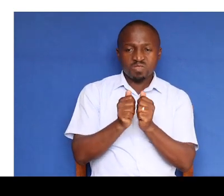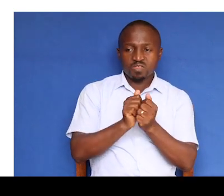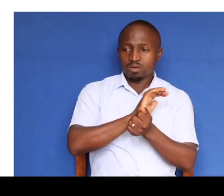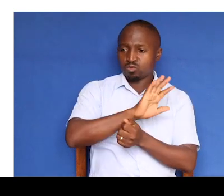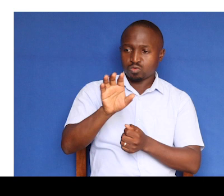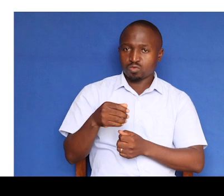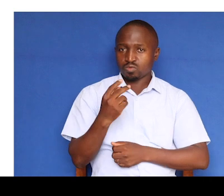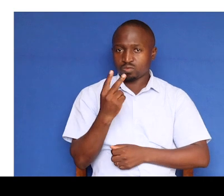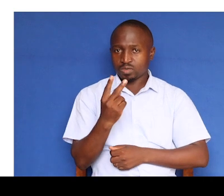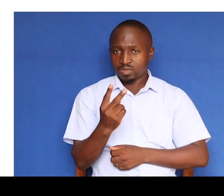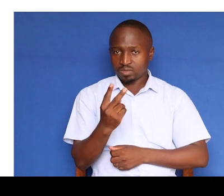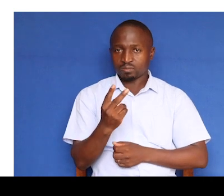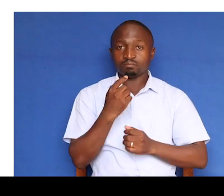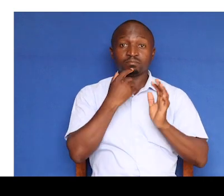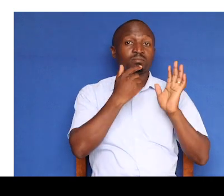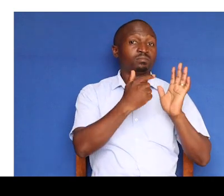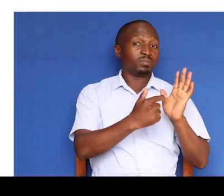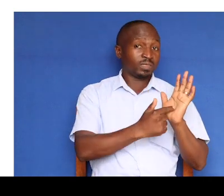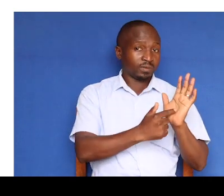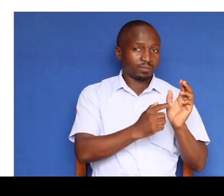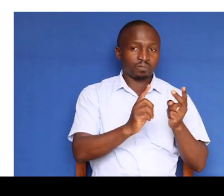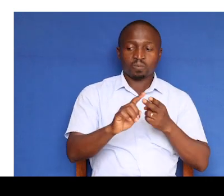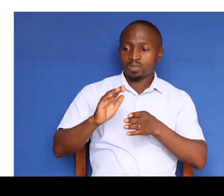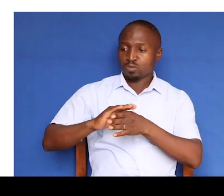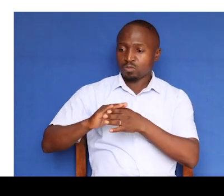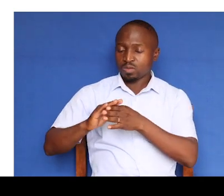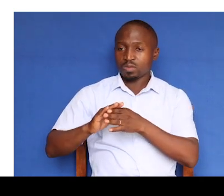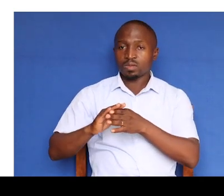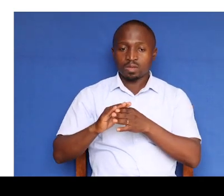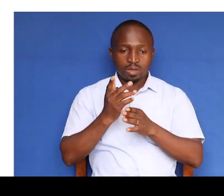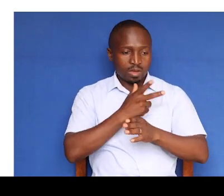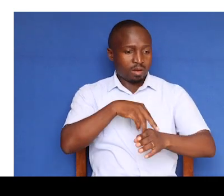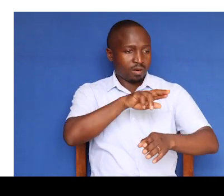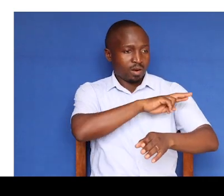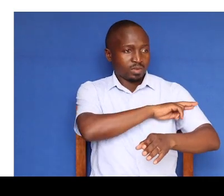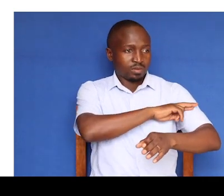commodities, that means use more resources